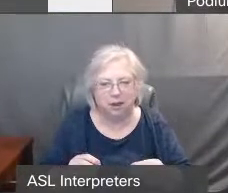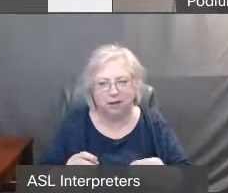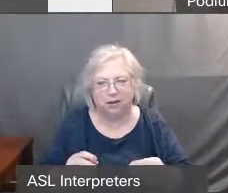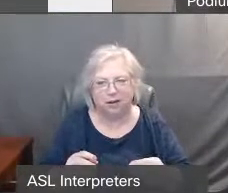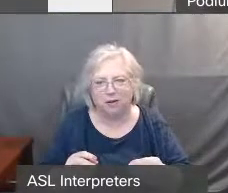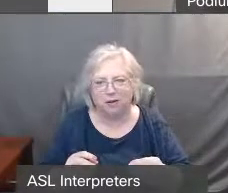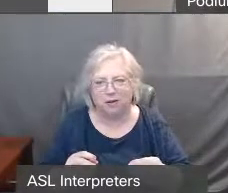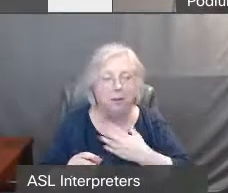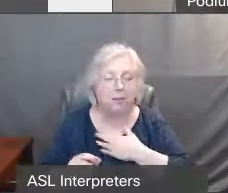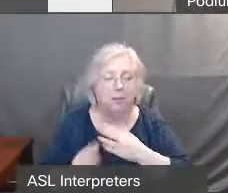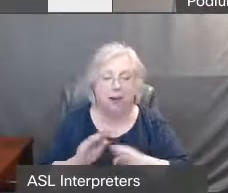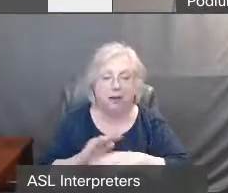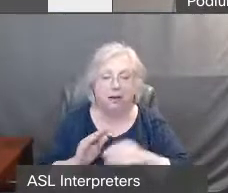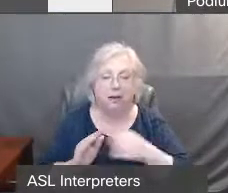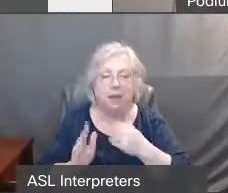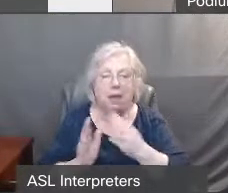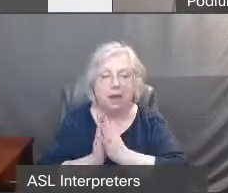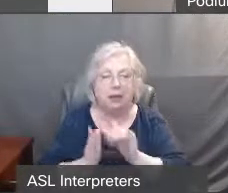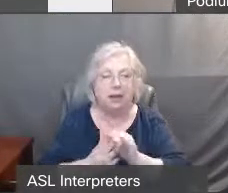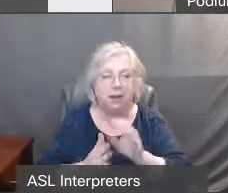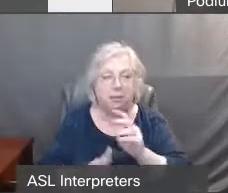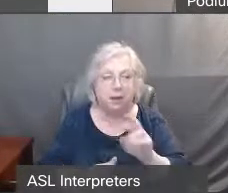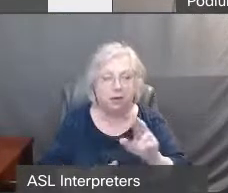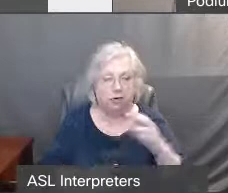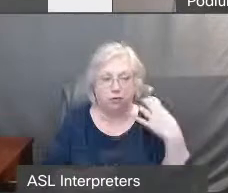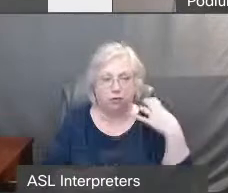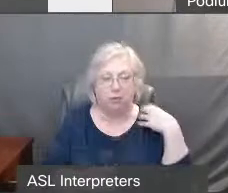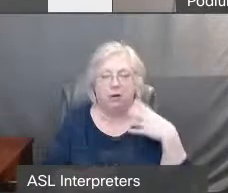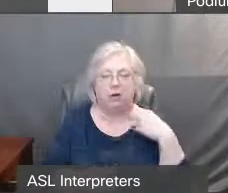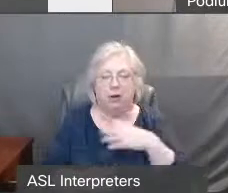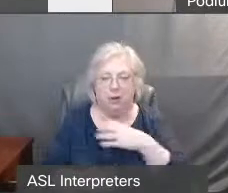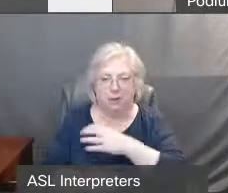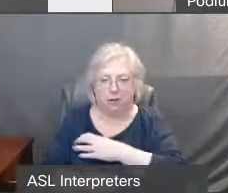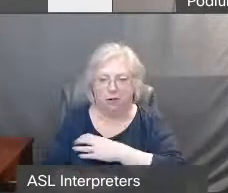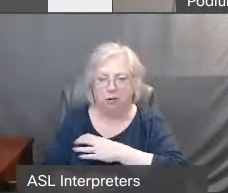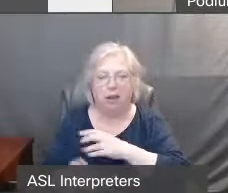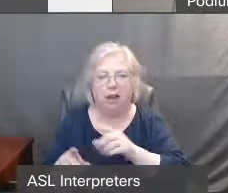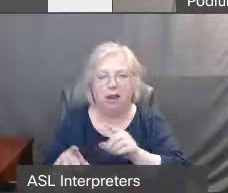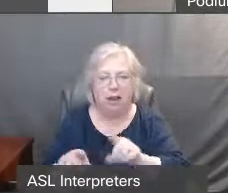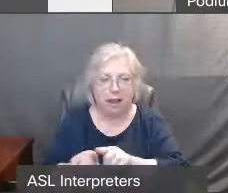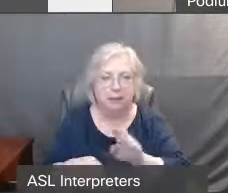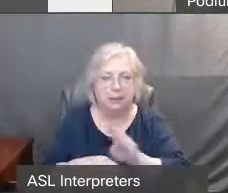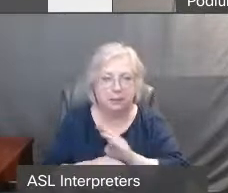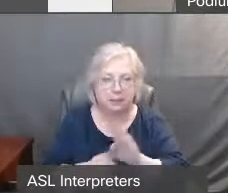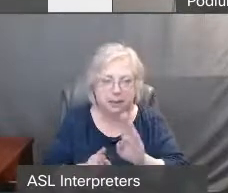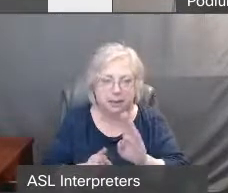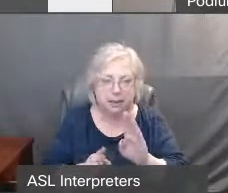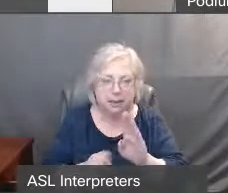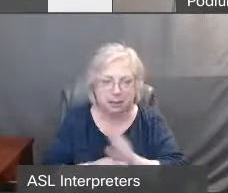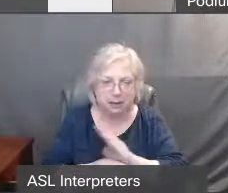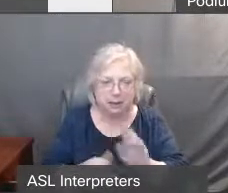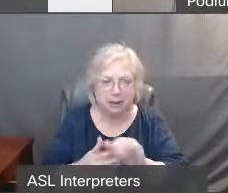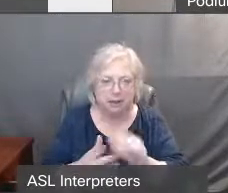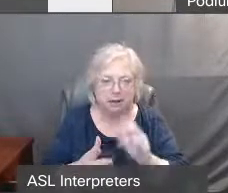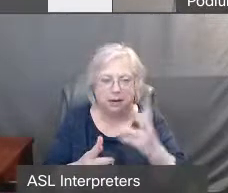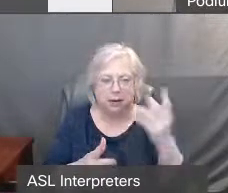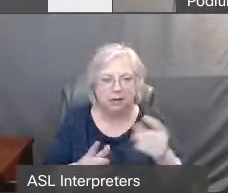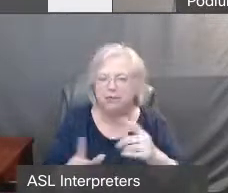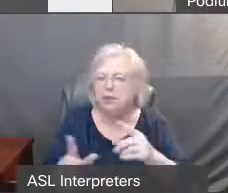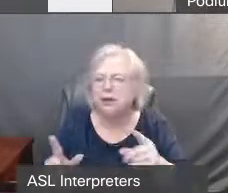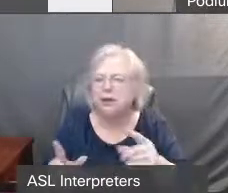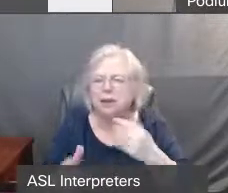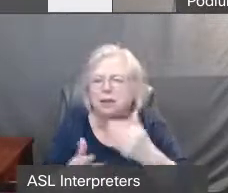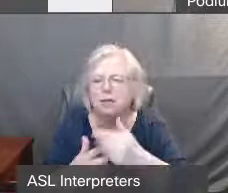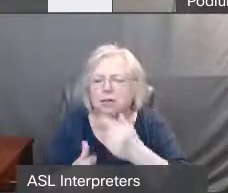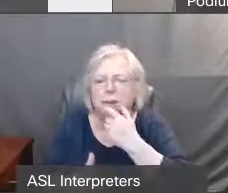my ask is that Mr. Chairman and the commission is a business that is an outdoor dog Step park. over to your microphone. I can